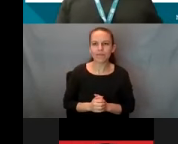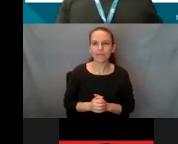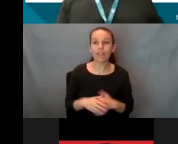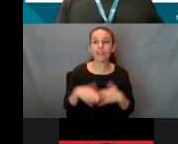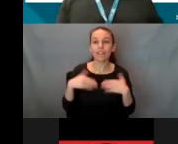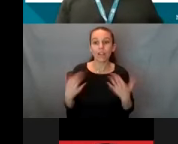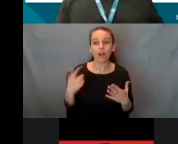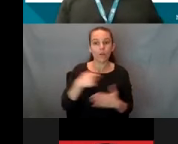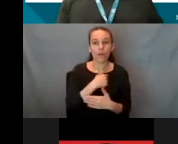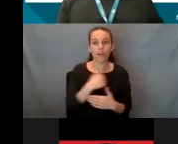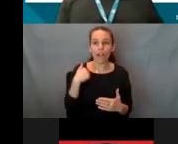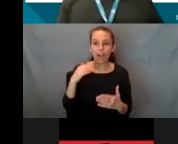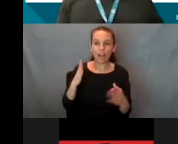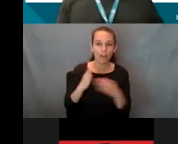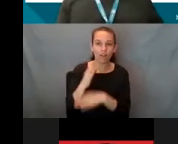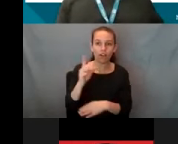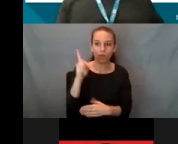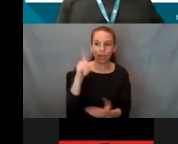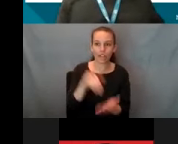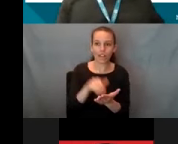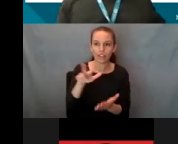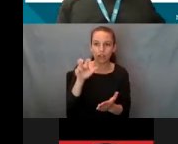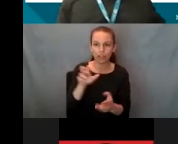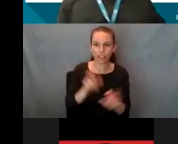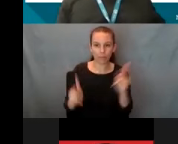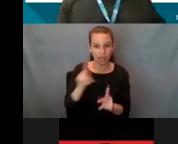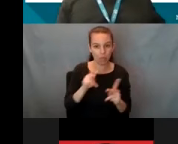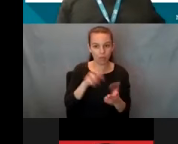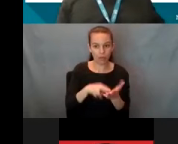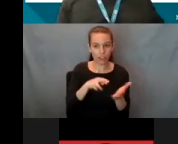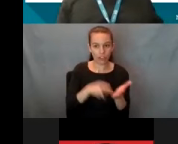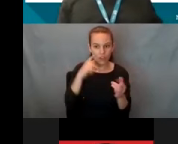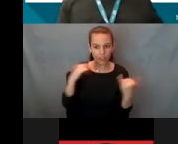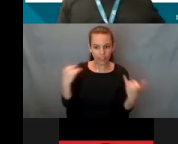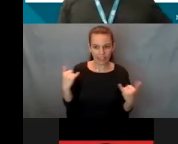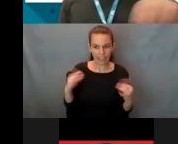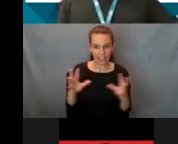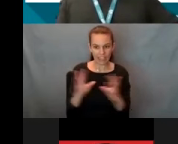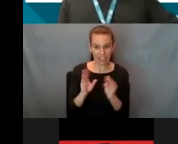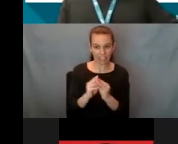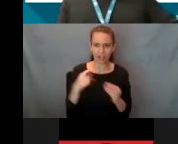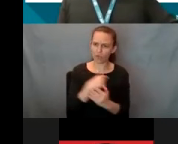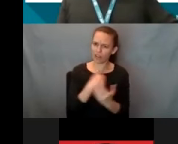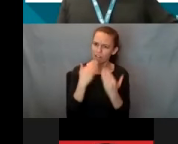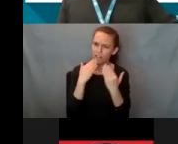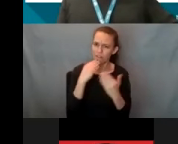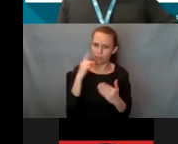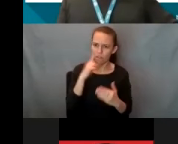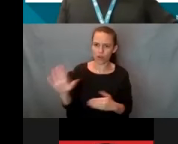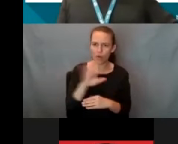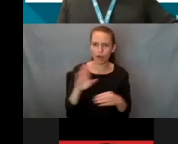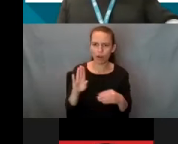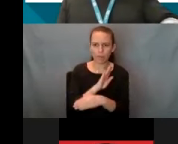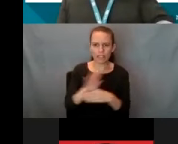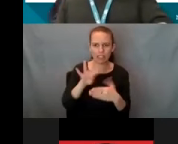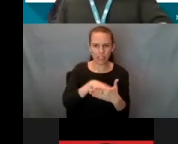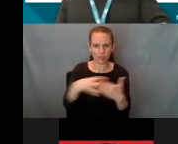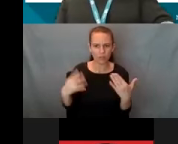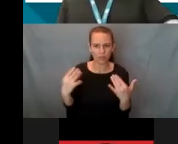had over 1,300 people register for today's session, and we're grateful for the time that you've taken out of your busy schedules to join